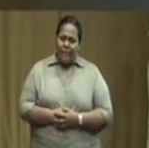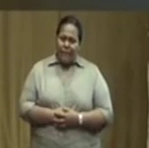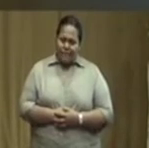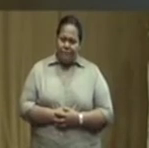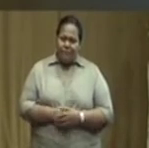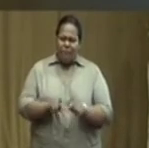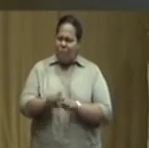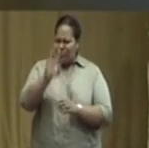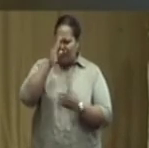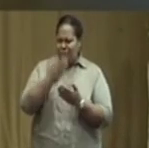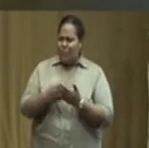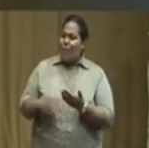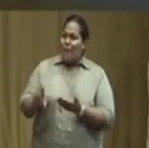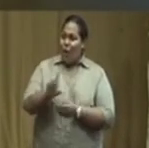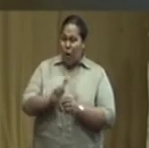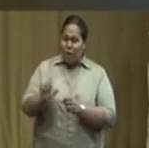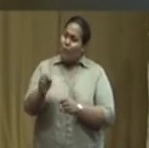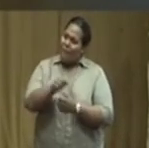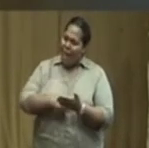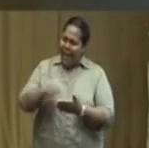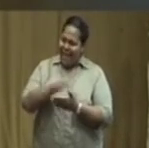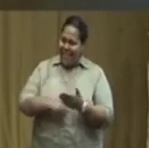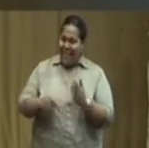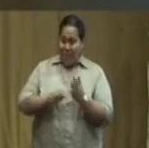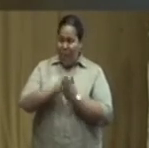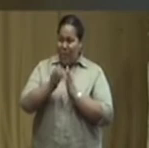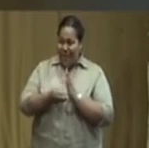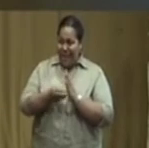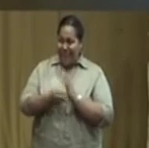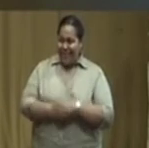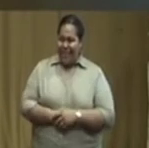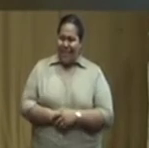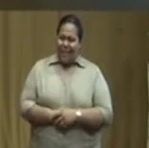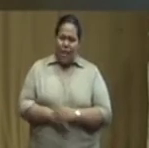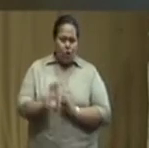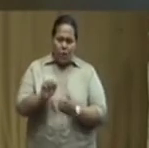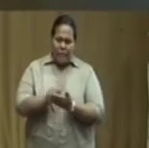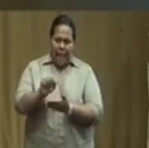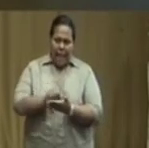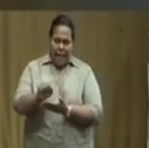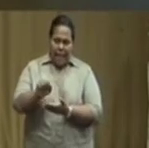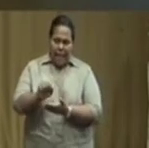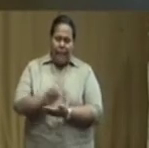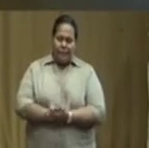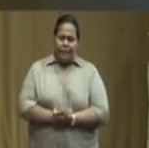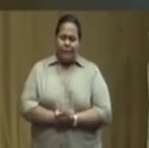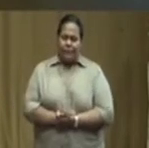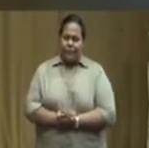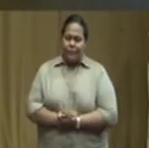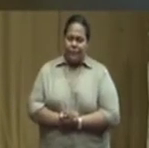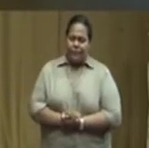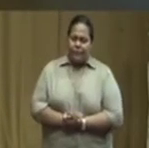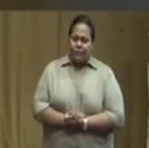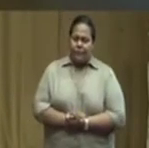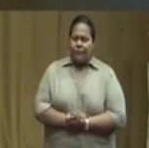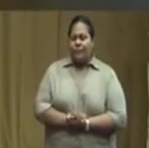of OER than producers, at least in the short term. But I think we can maintain our agency as producers, so